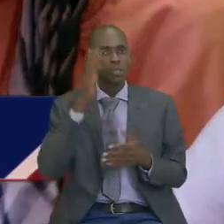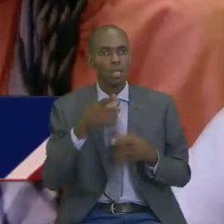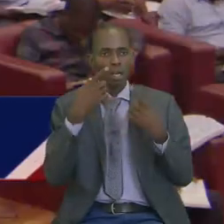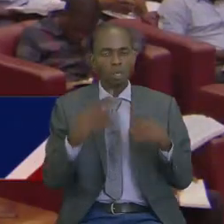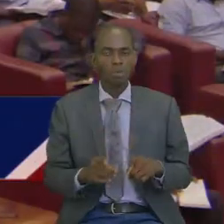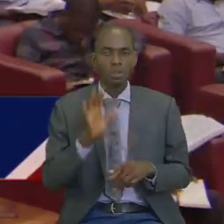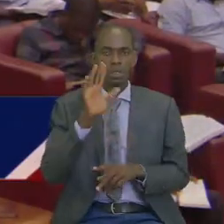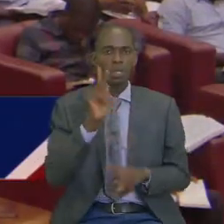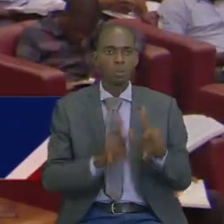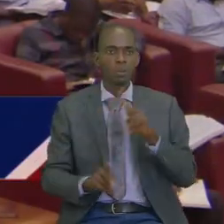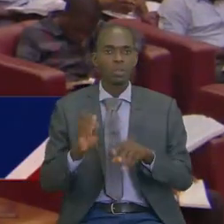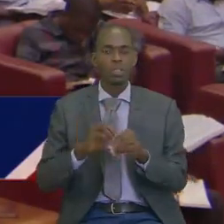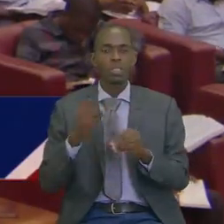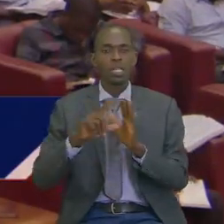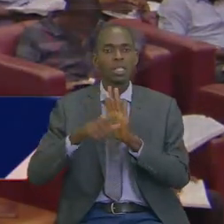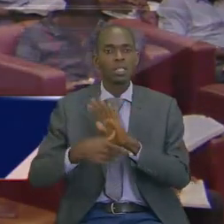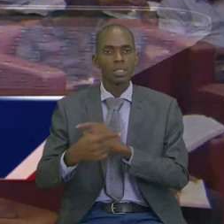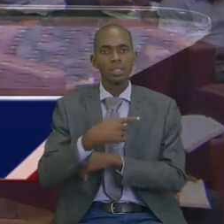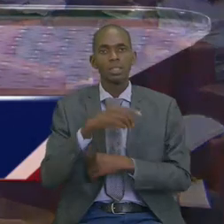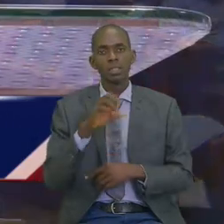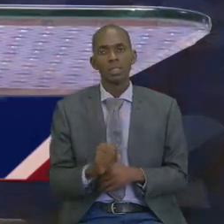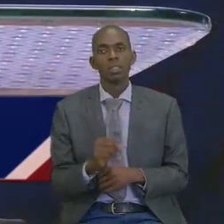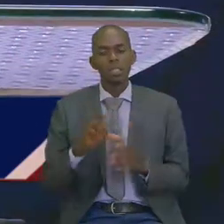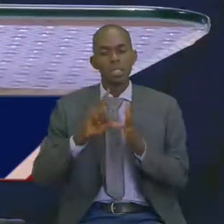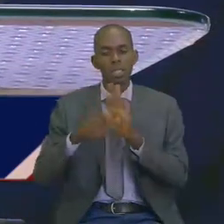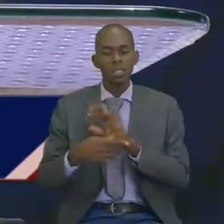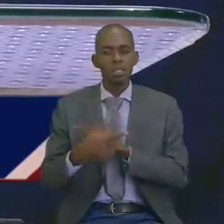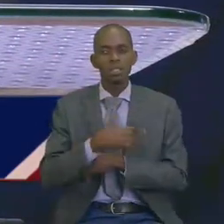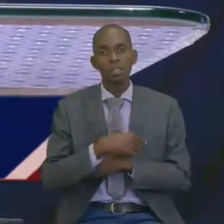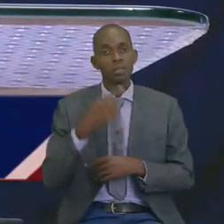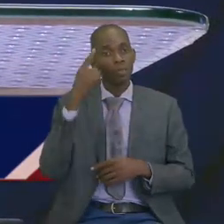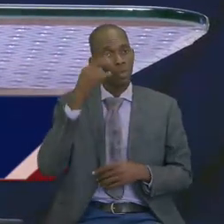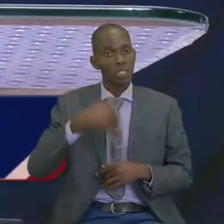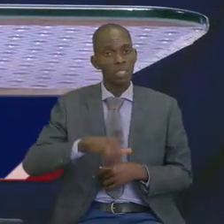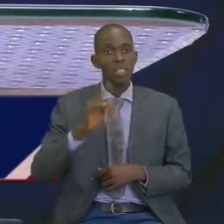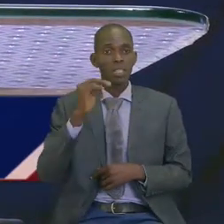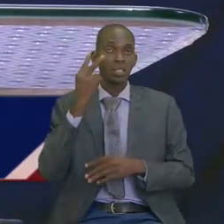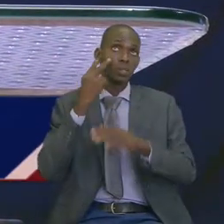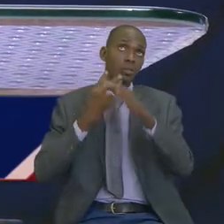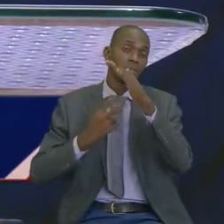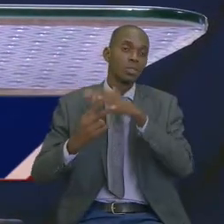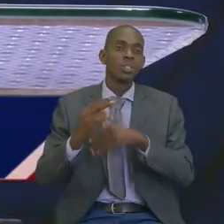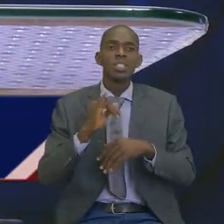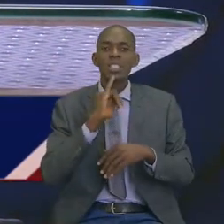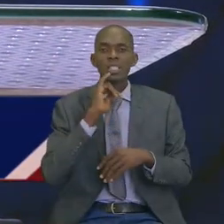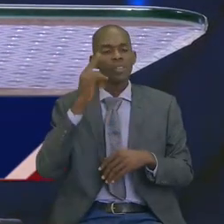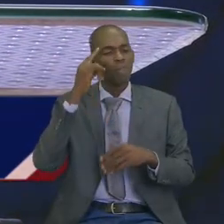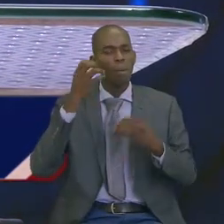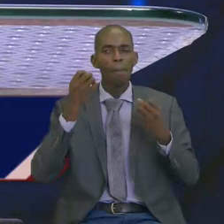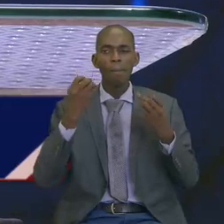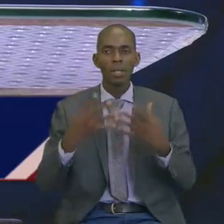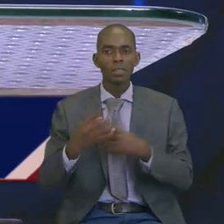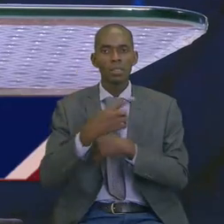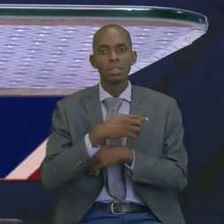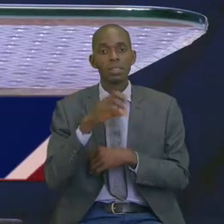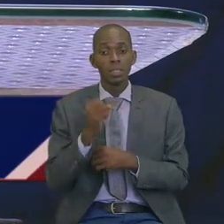thy people in the latter days. In the latter days, for yet the vision is for many days. Here the